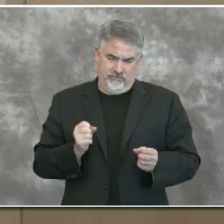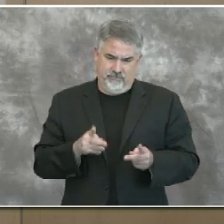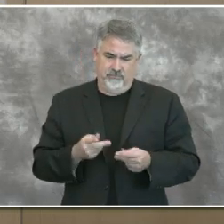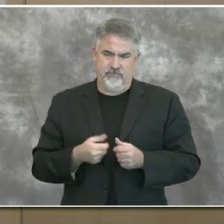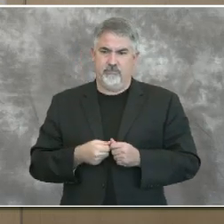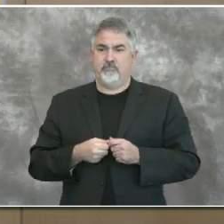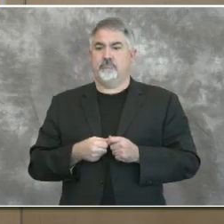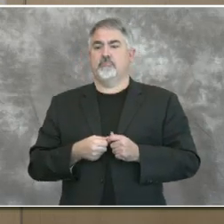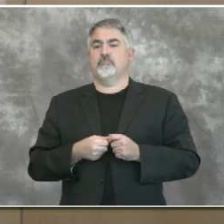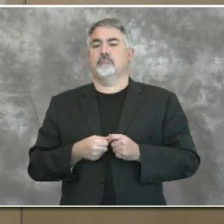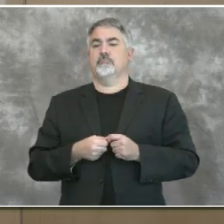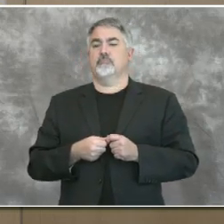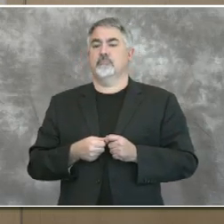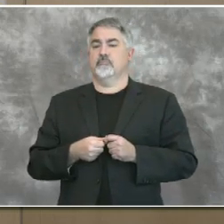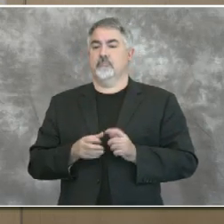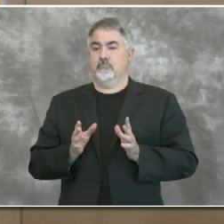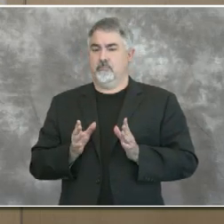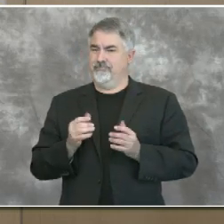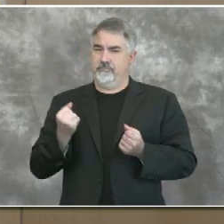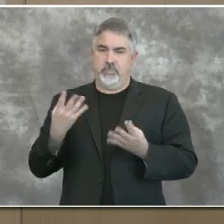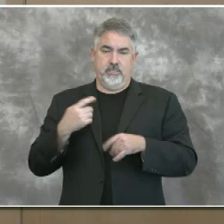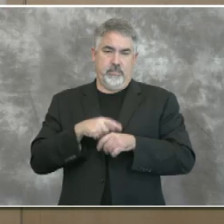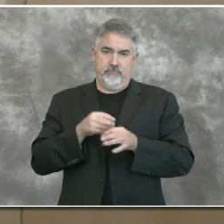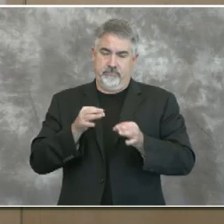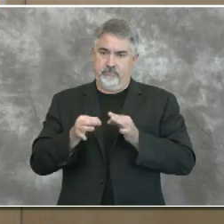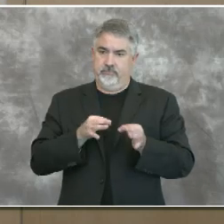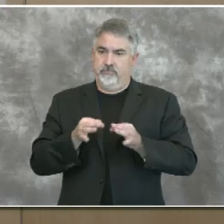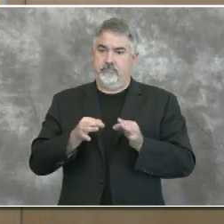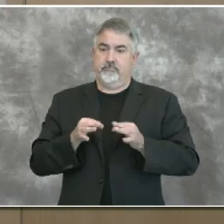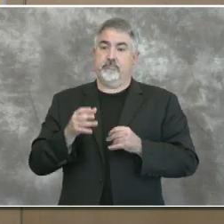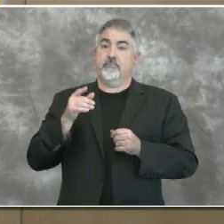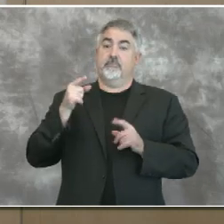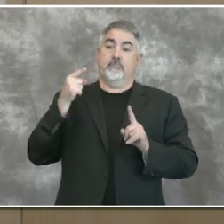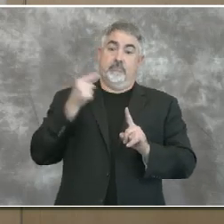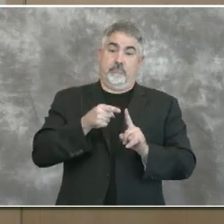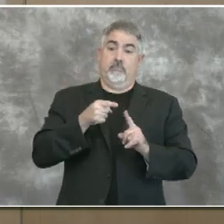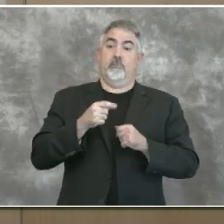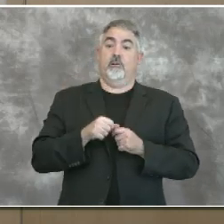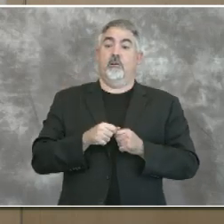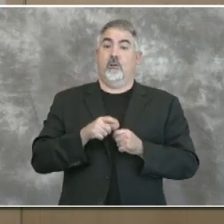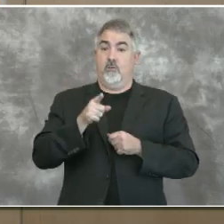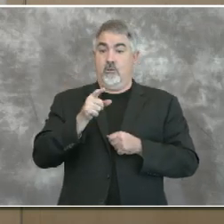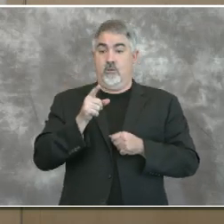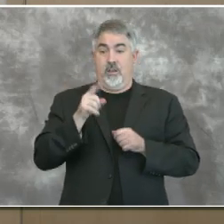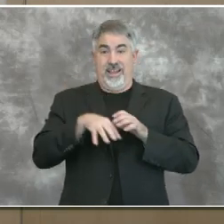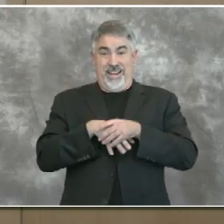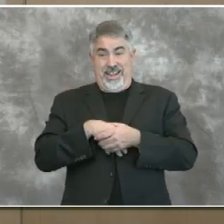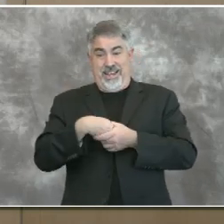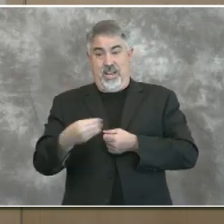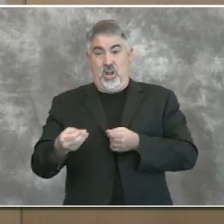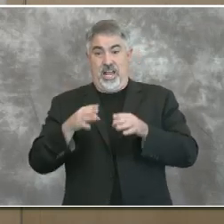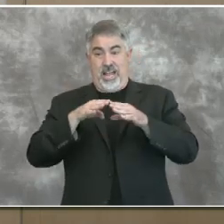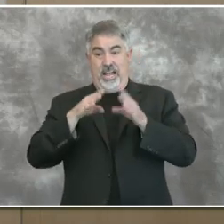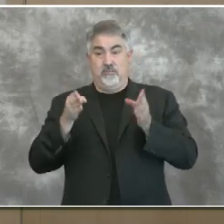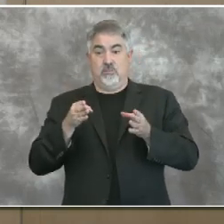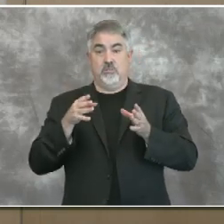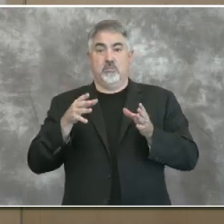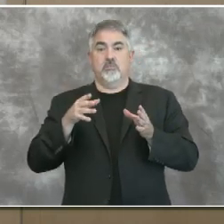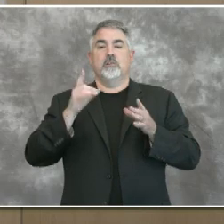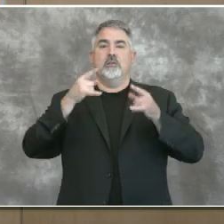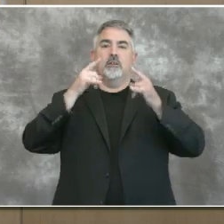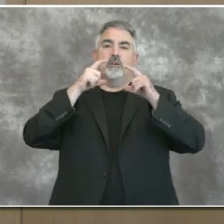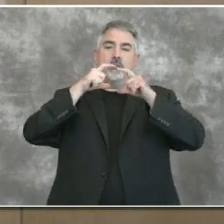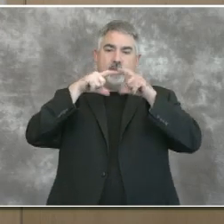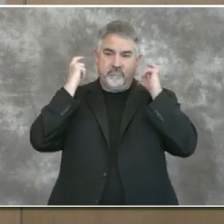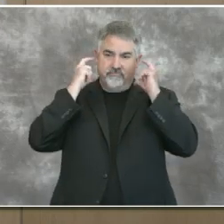been stated in many of our briefings, when you leave your place, cover your face is the mantra that